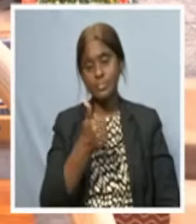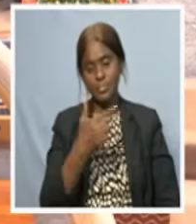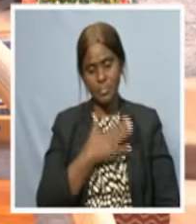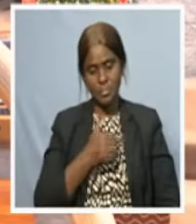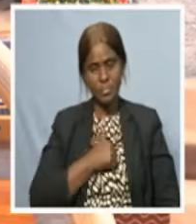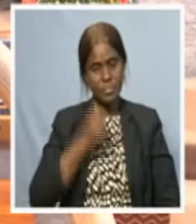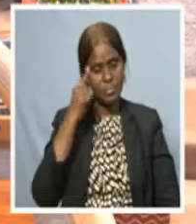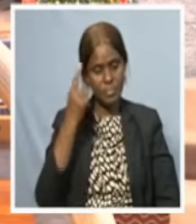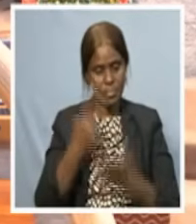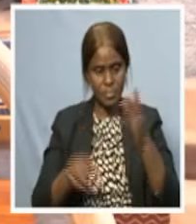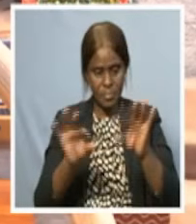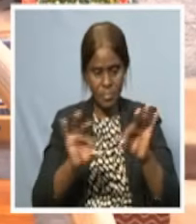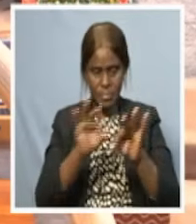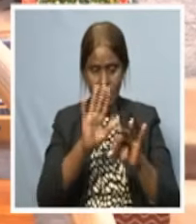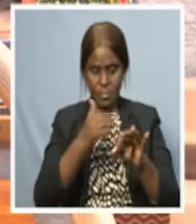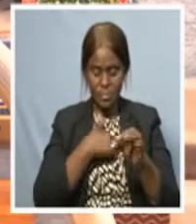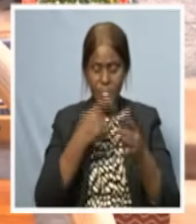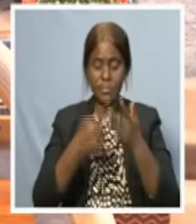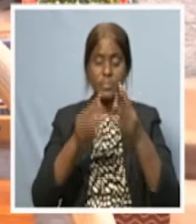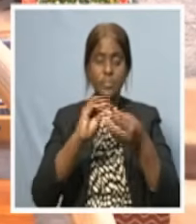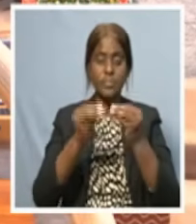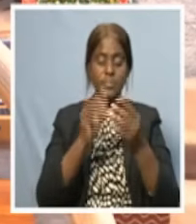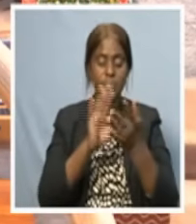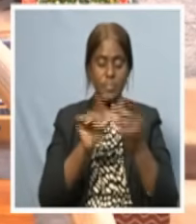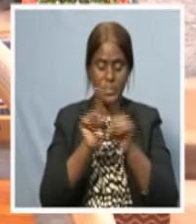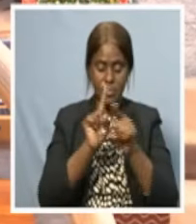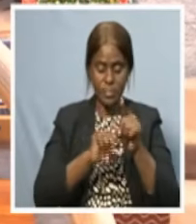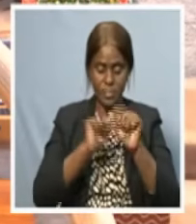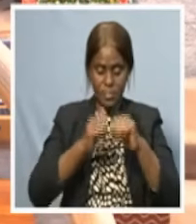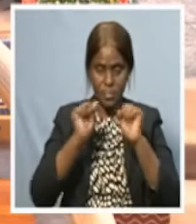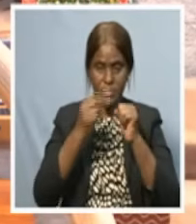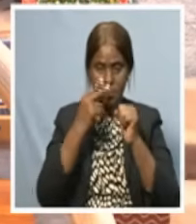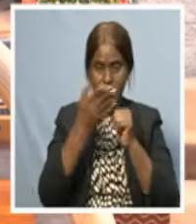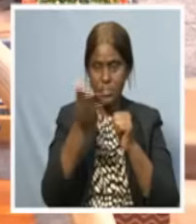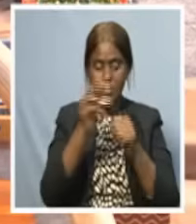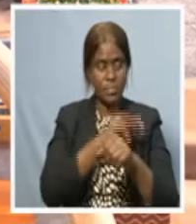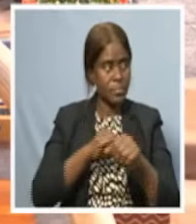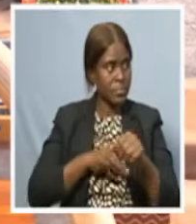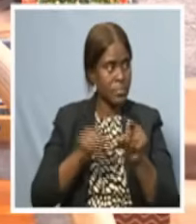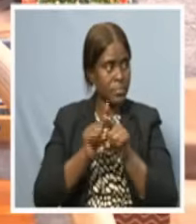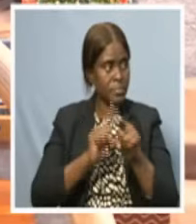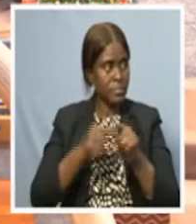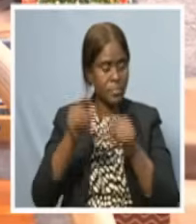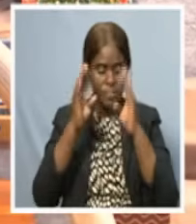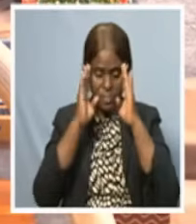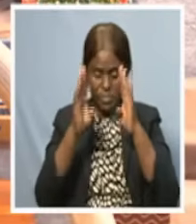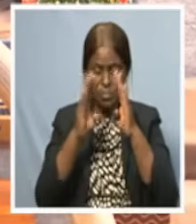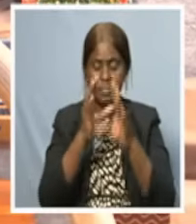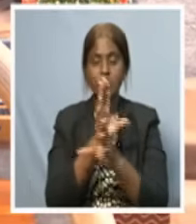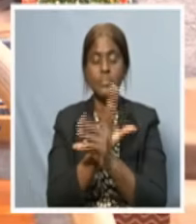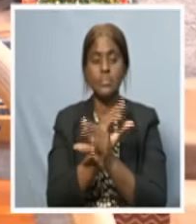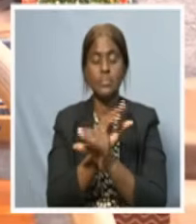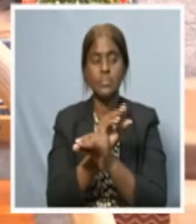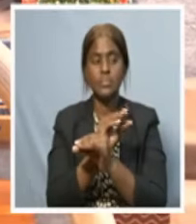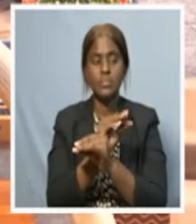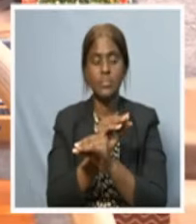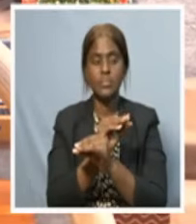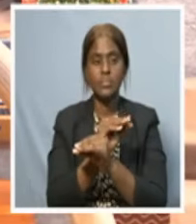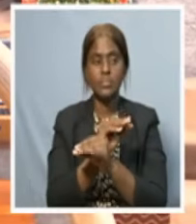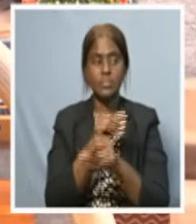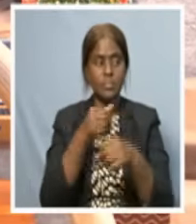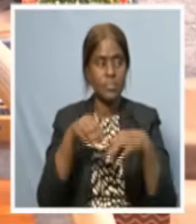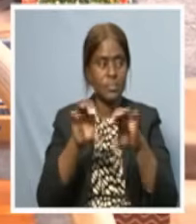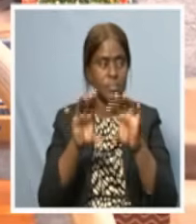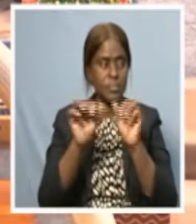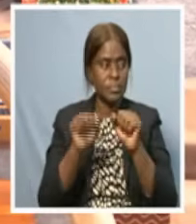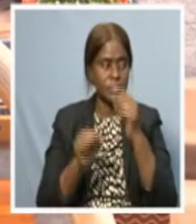Otherwise, I think what is important, we have a quorum, and we can see some members attending virtually. So we